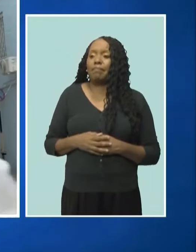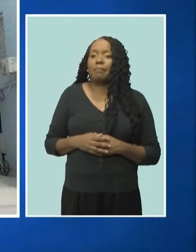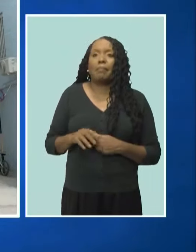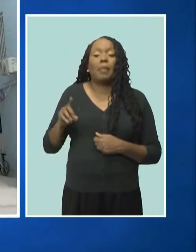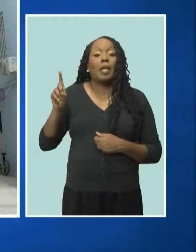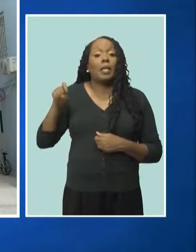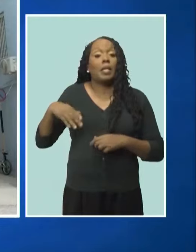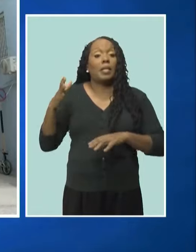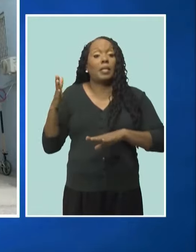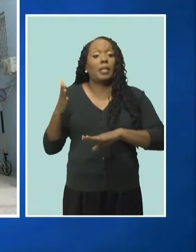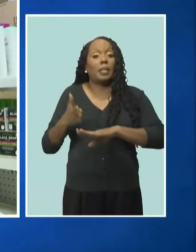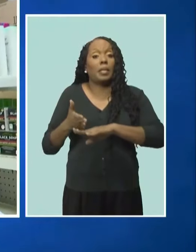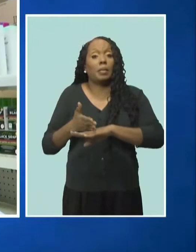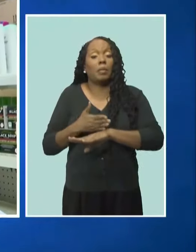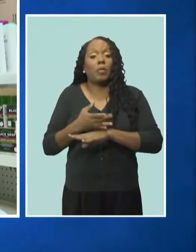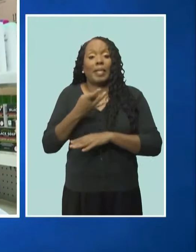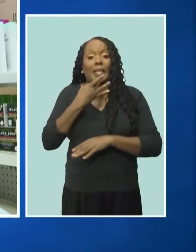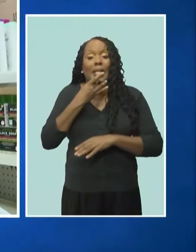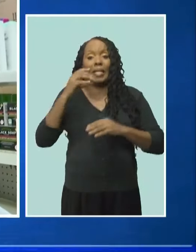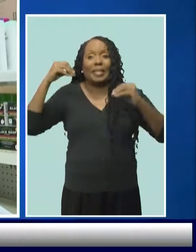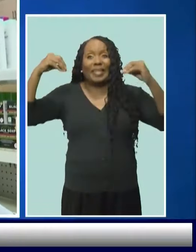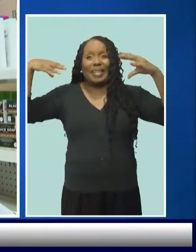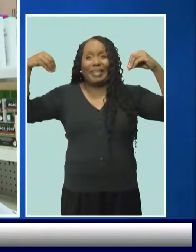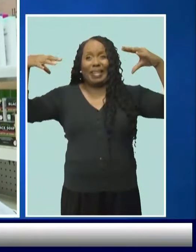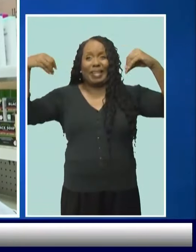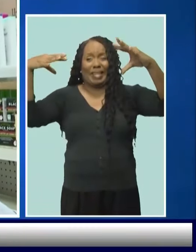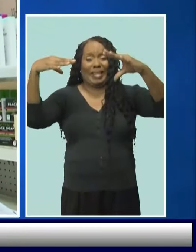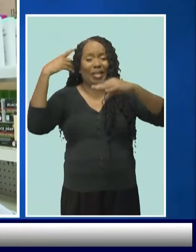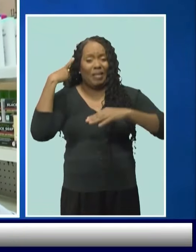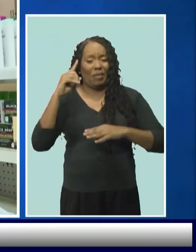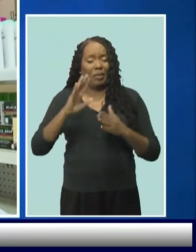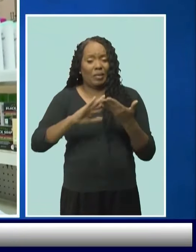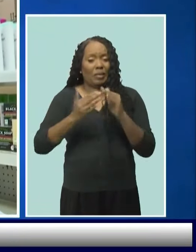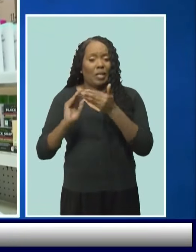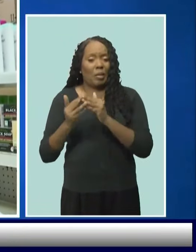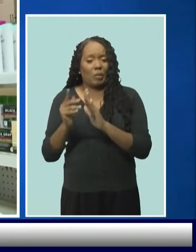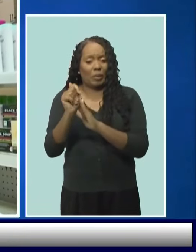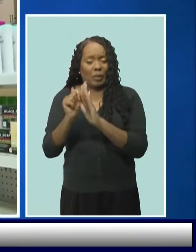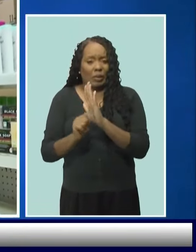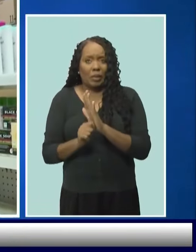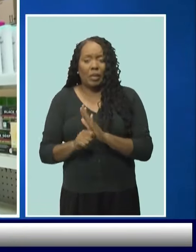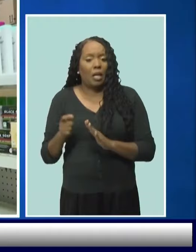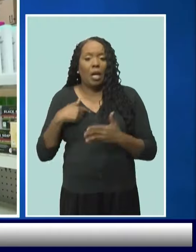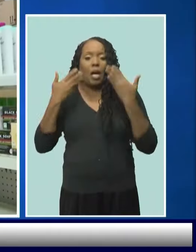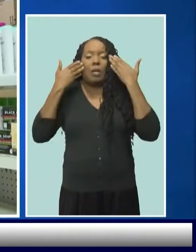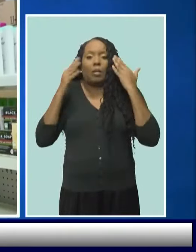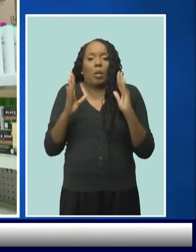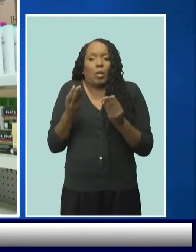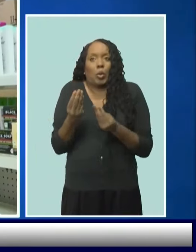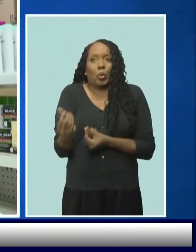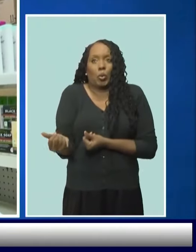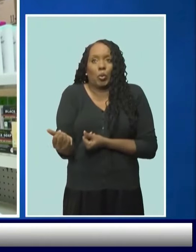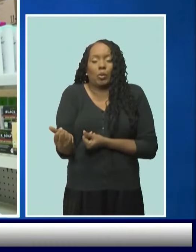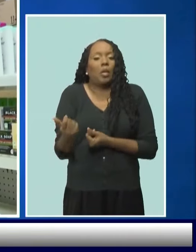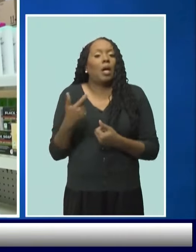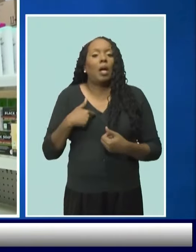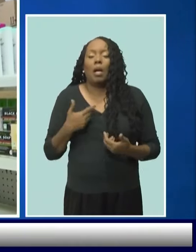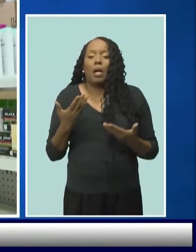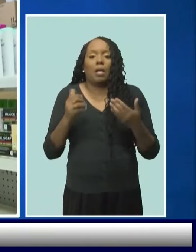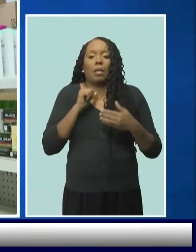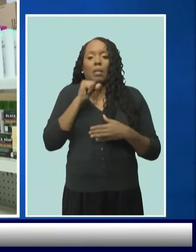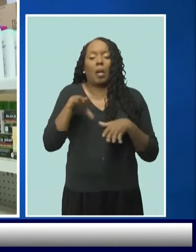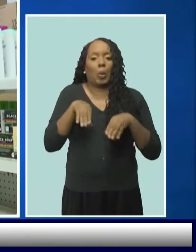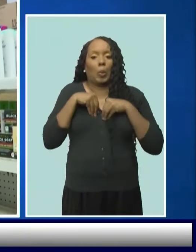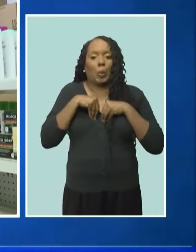The city needs a sprucing up. I don't have the solutions to it in terms of the persons who own the, you know, the real estate,